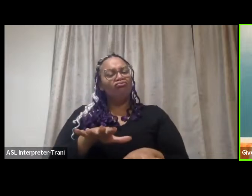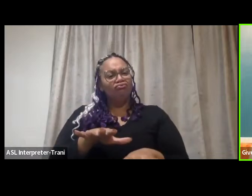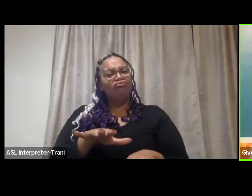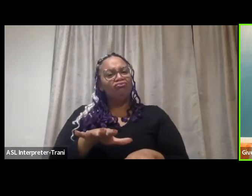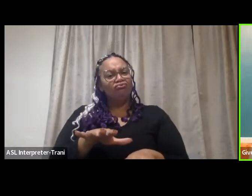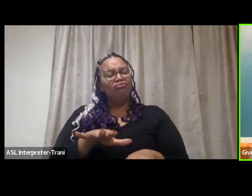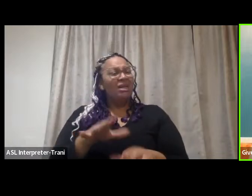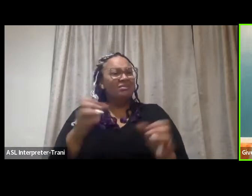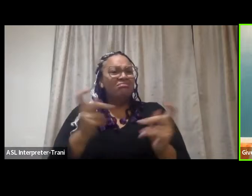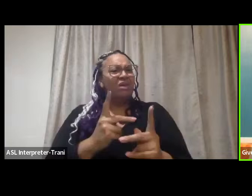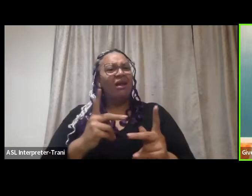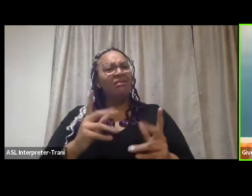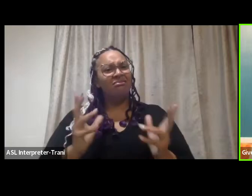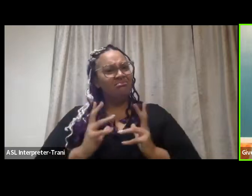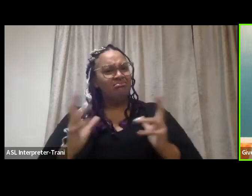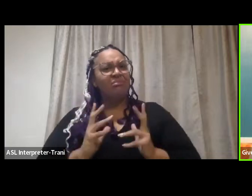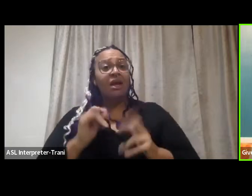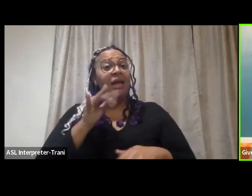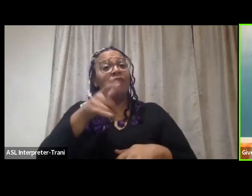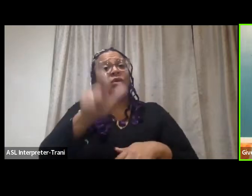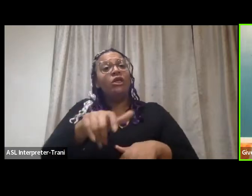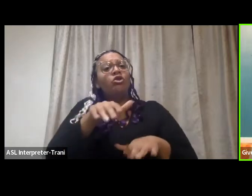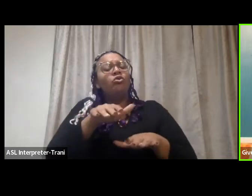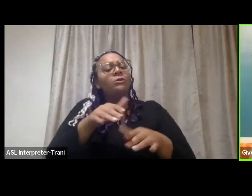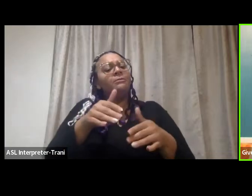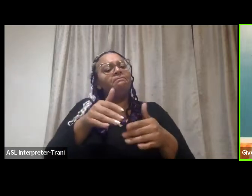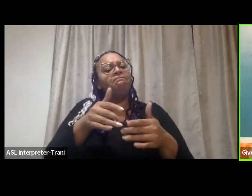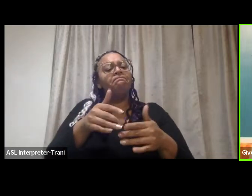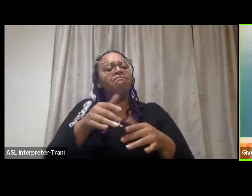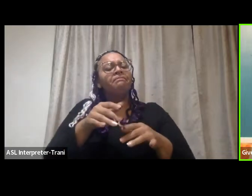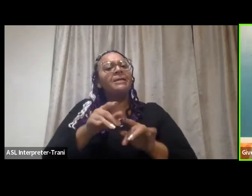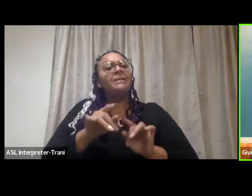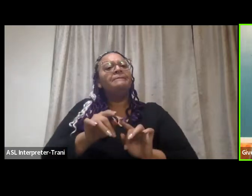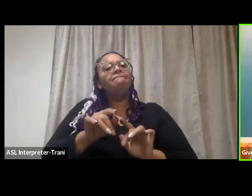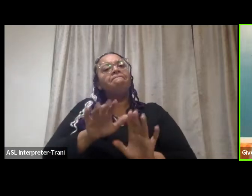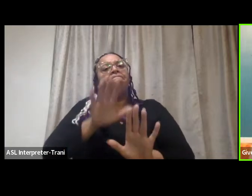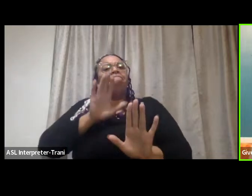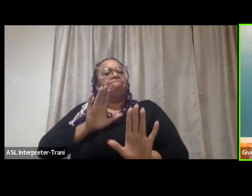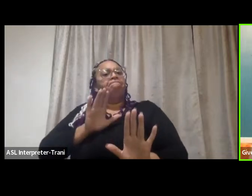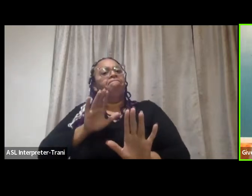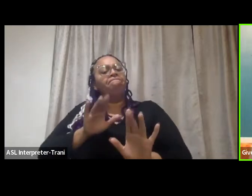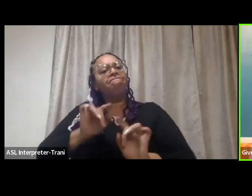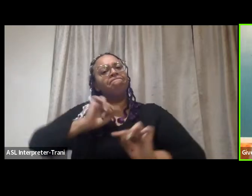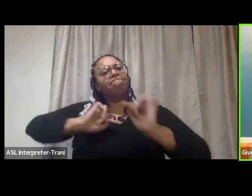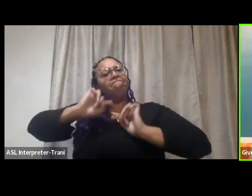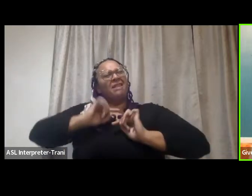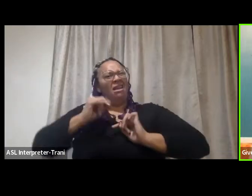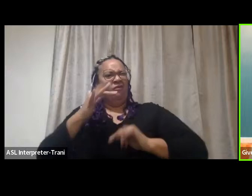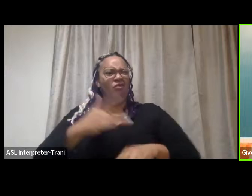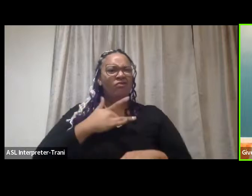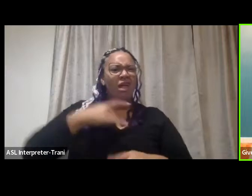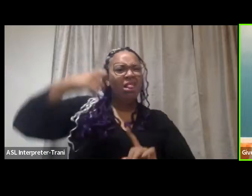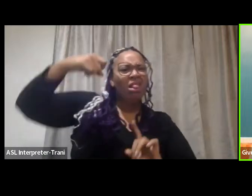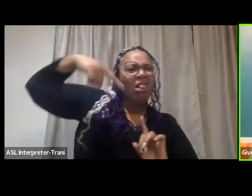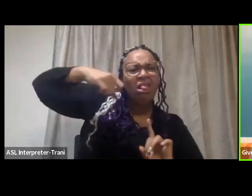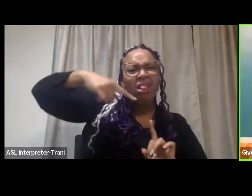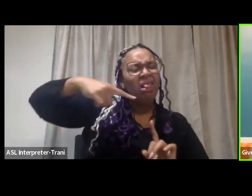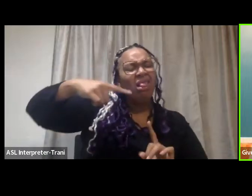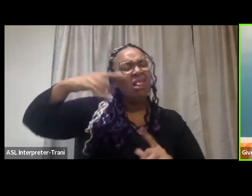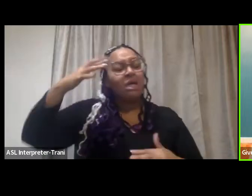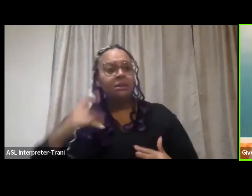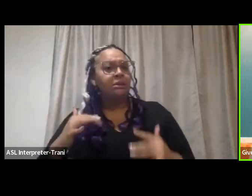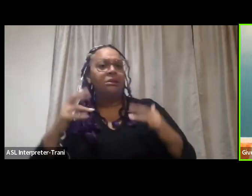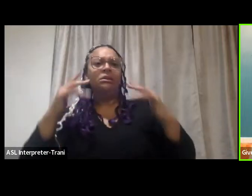And it's okay if you need to just step back whenever you're getting a little bit overstimulated, or